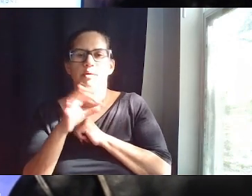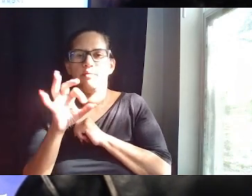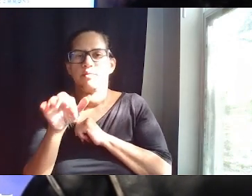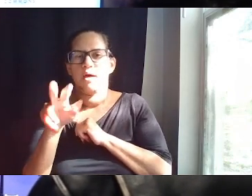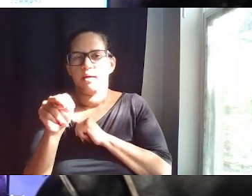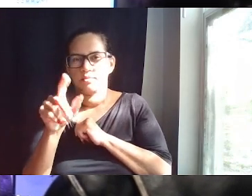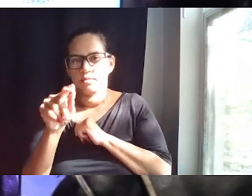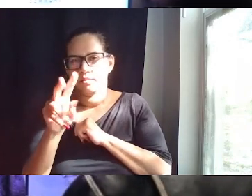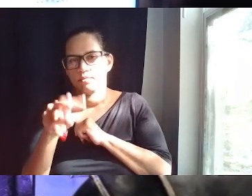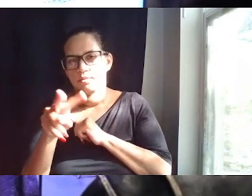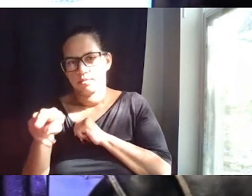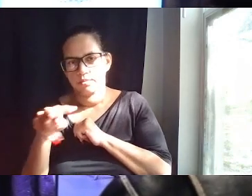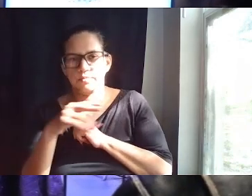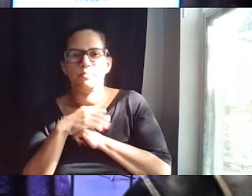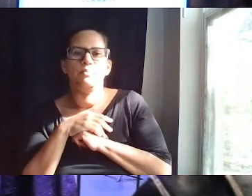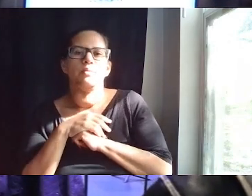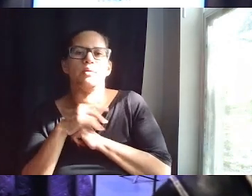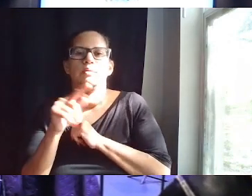2022. Tessa,